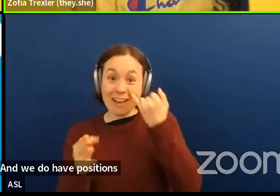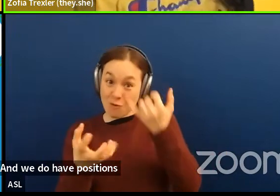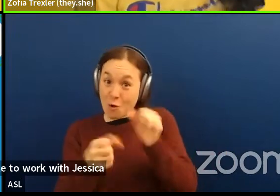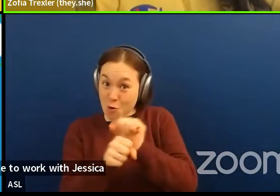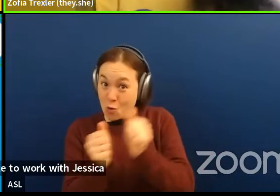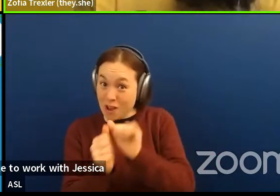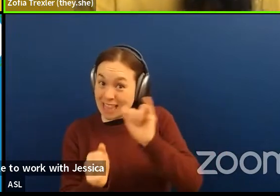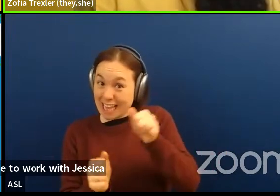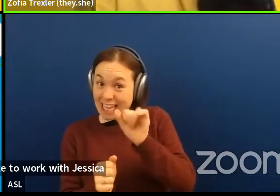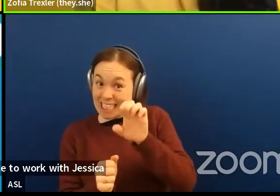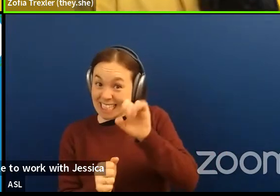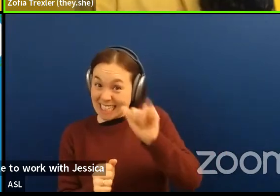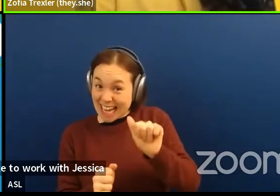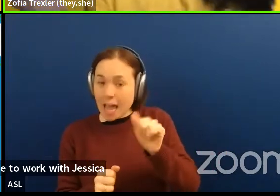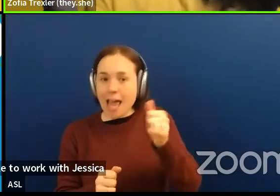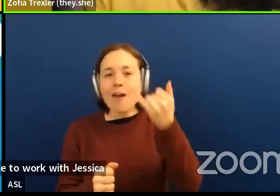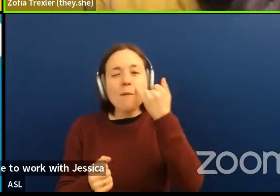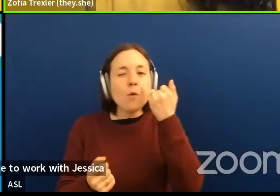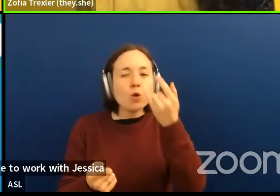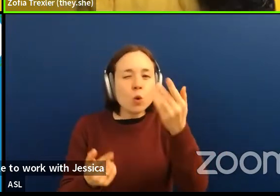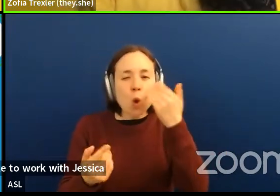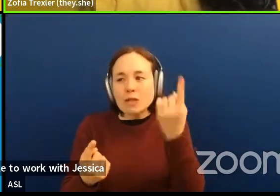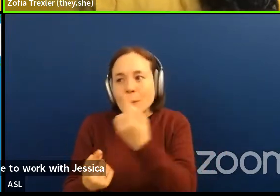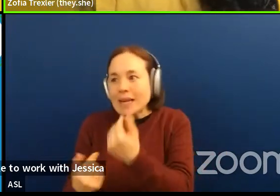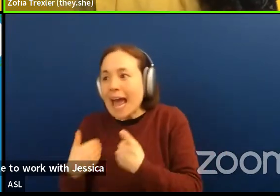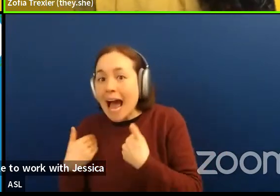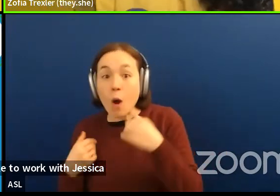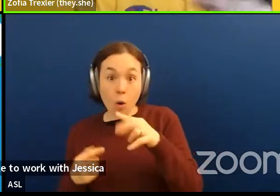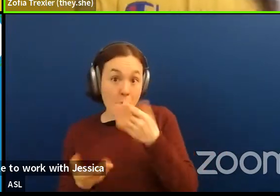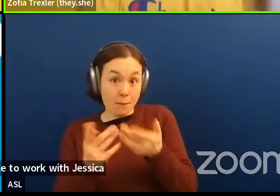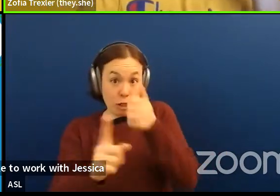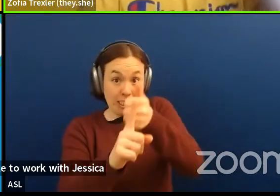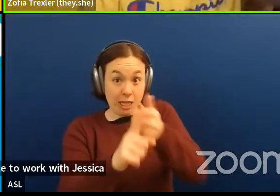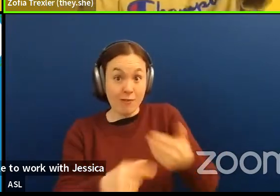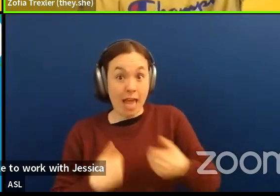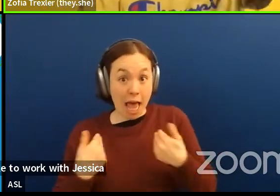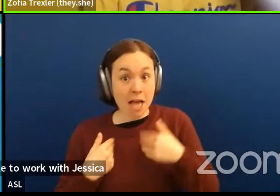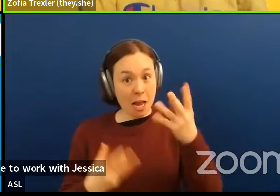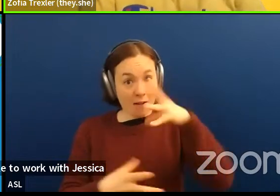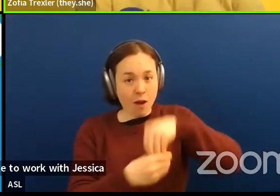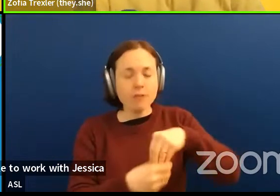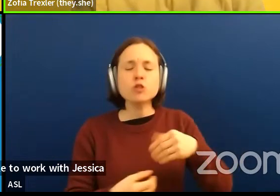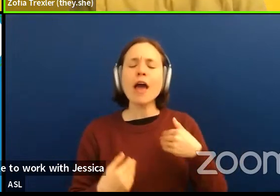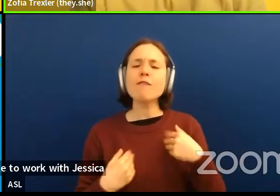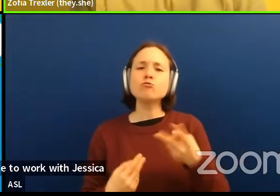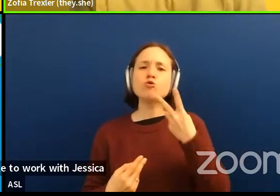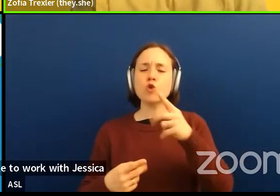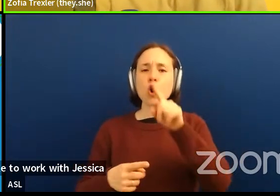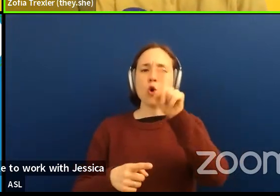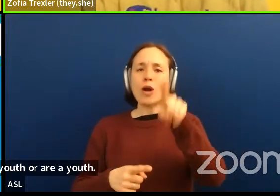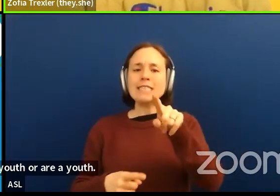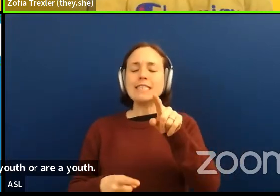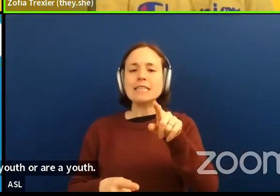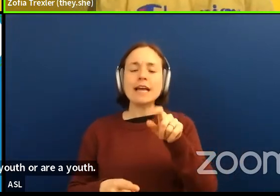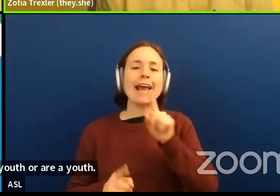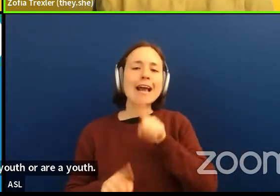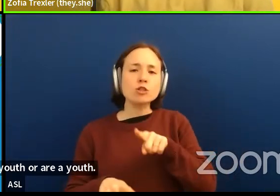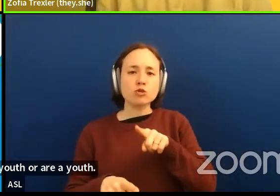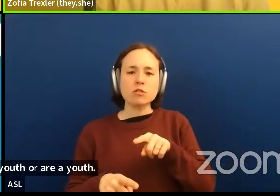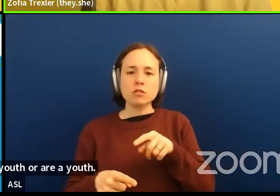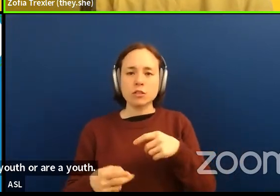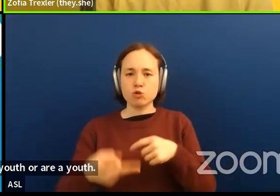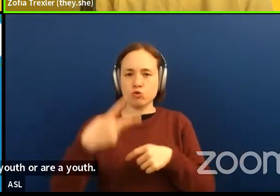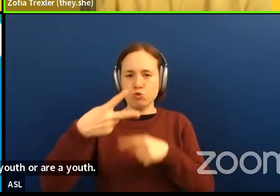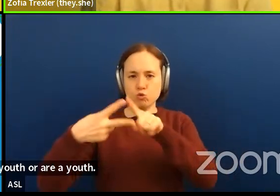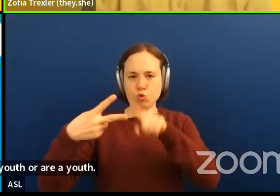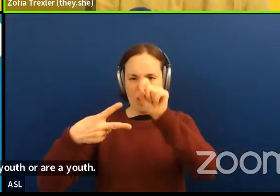If you know any youth, or if you are a youth. So we have 2 Q&A questions. The first one